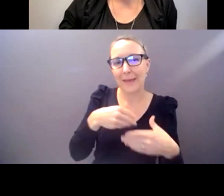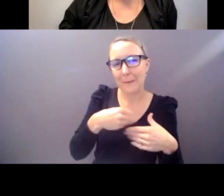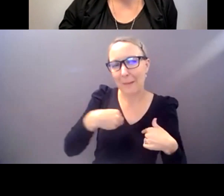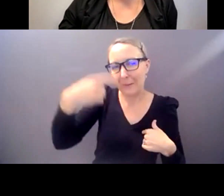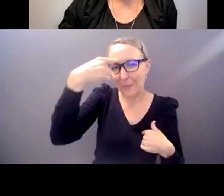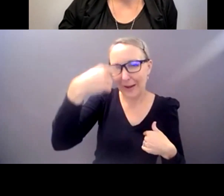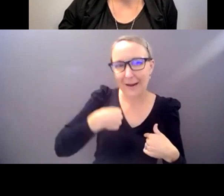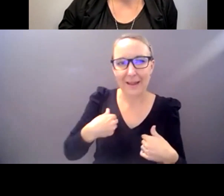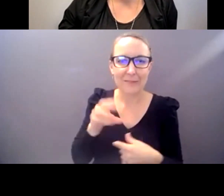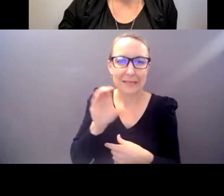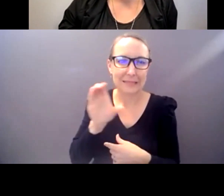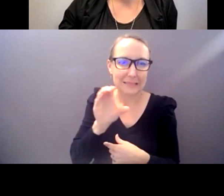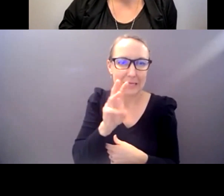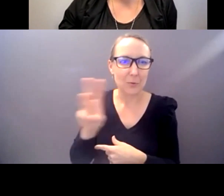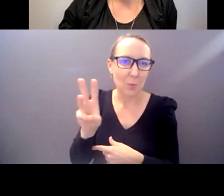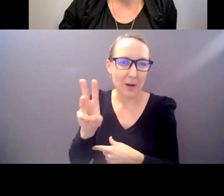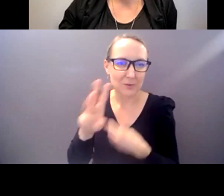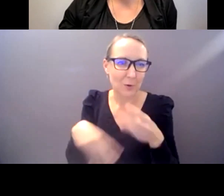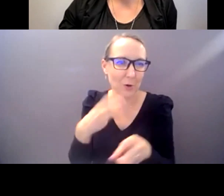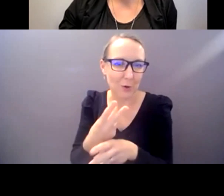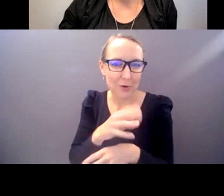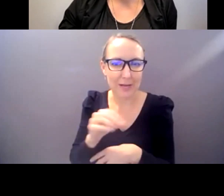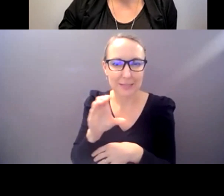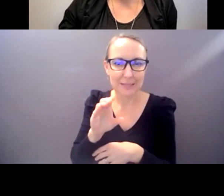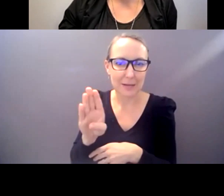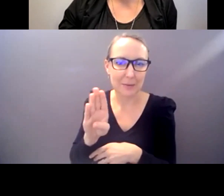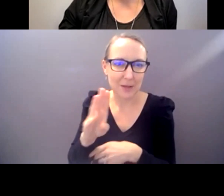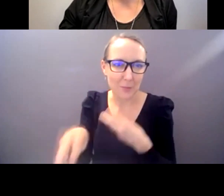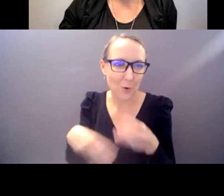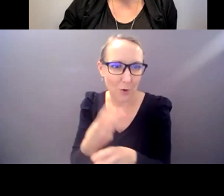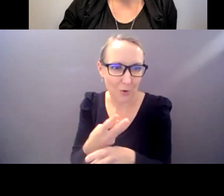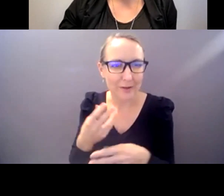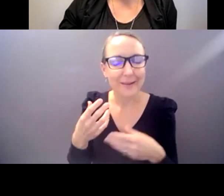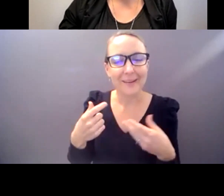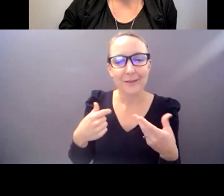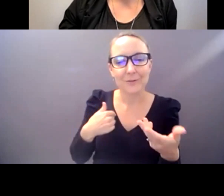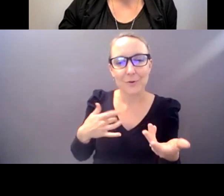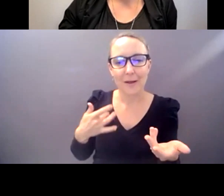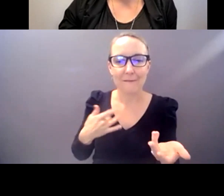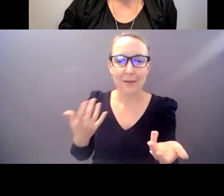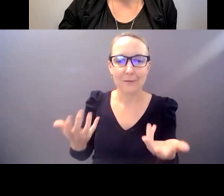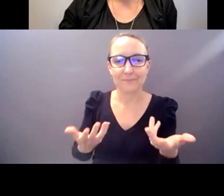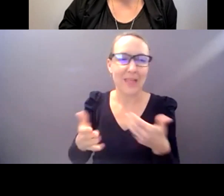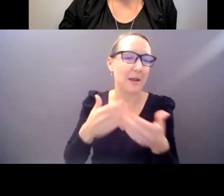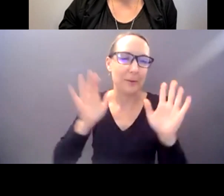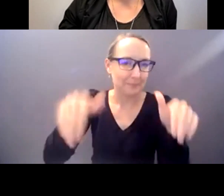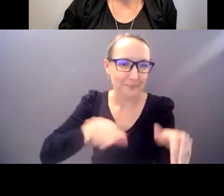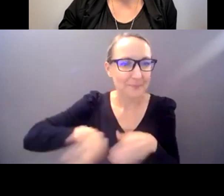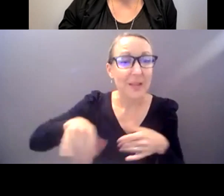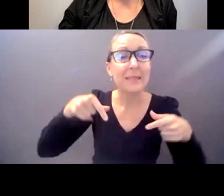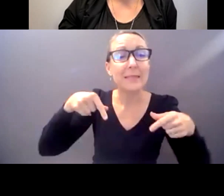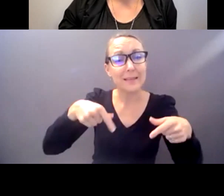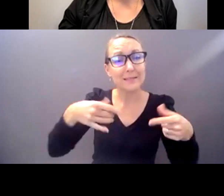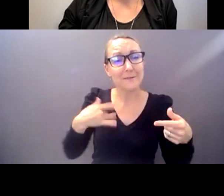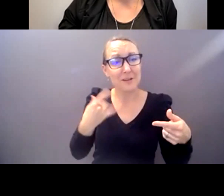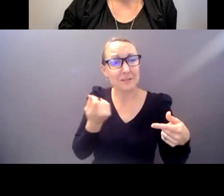CWES world, and CB world and WIOA world, that this reminds me of that, is really